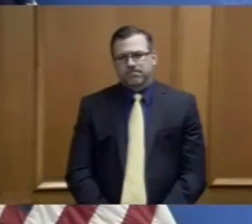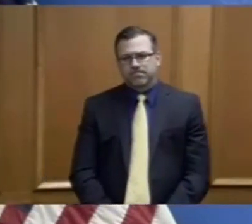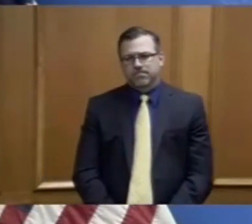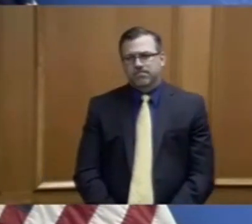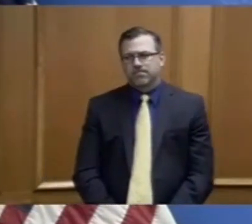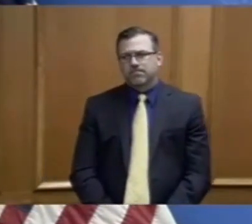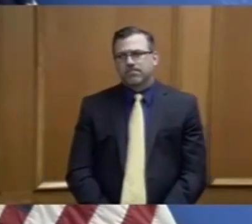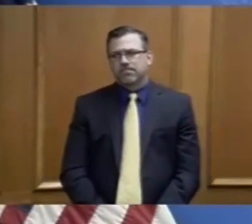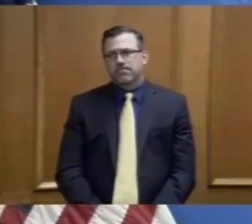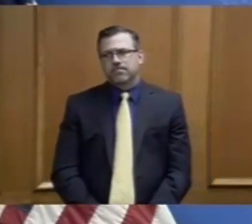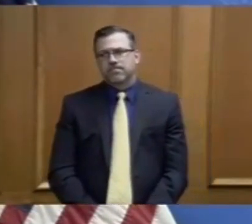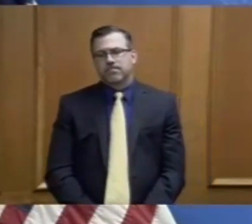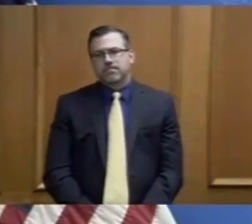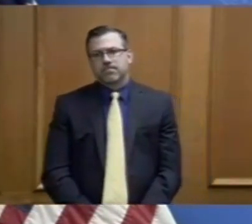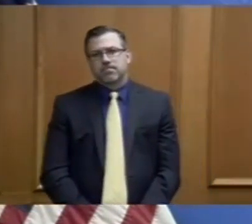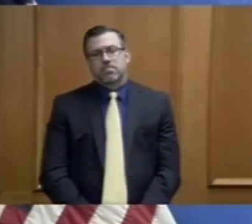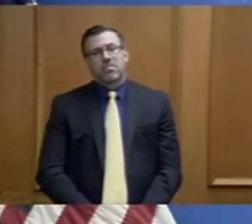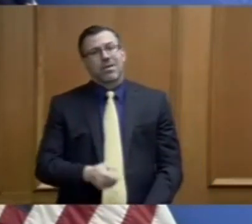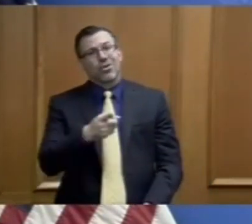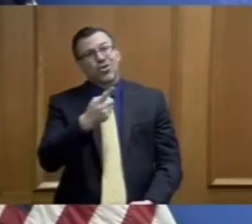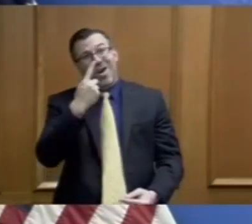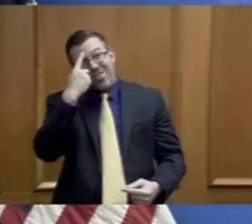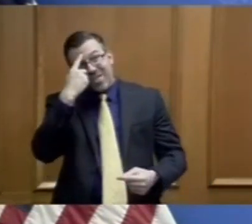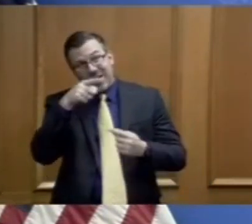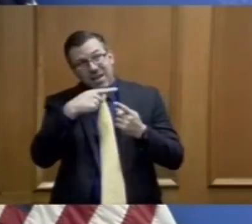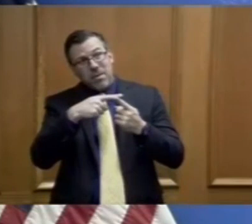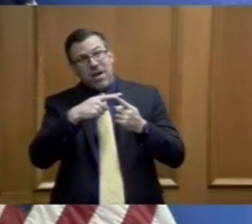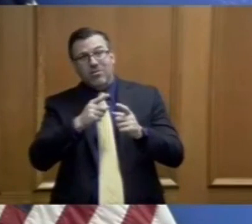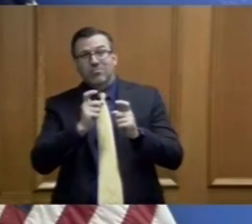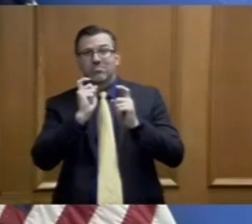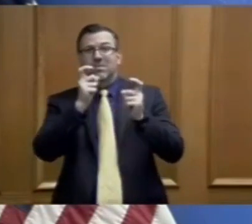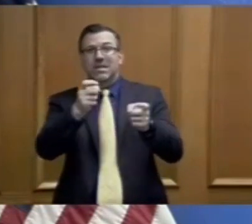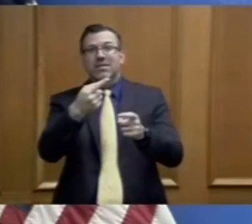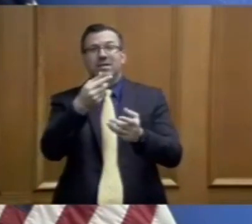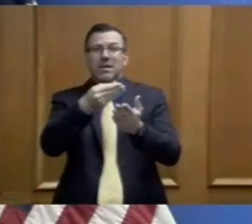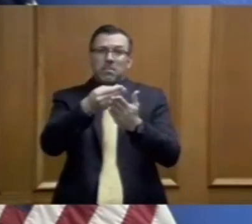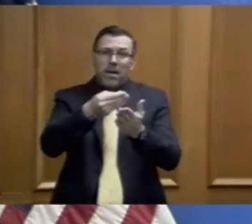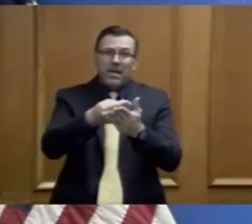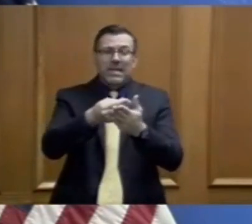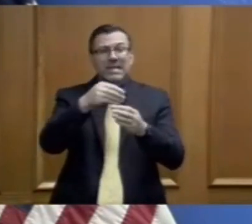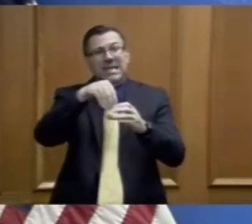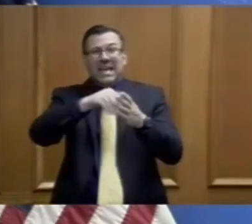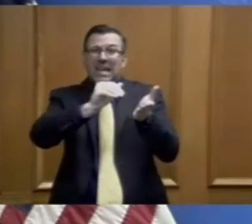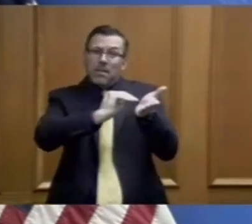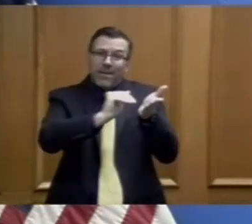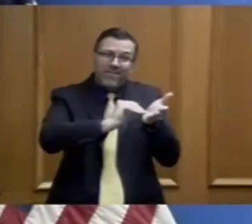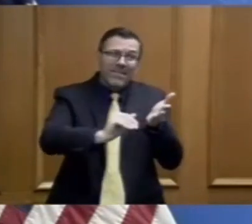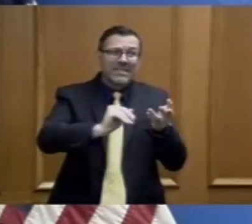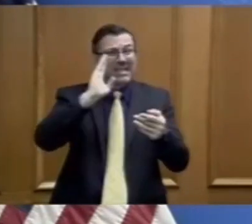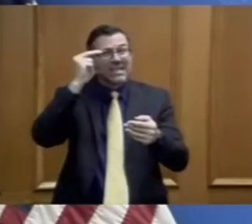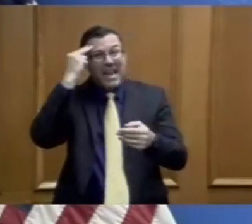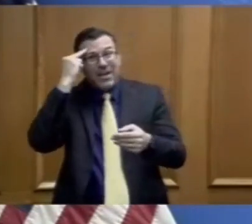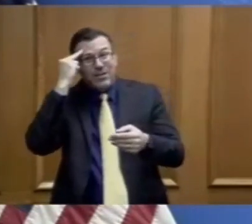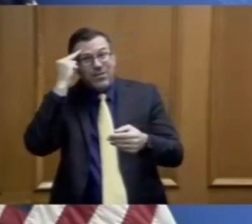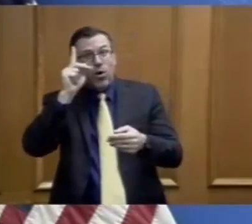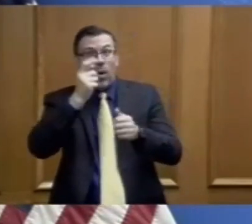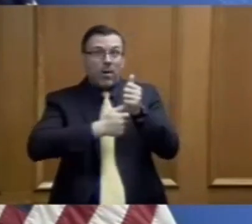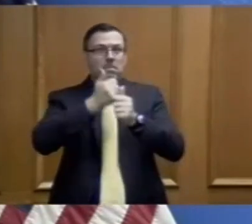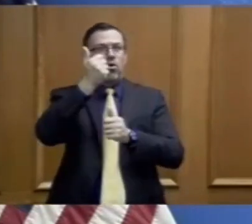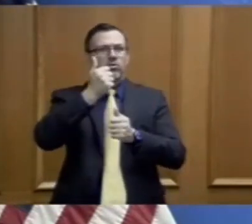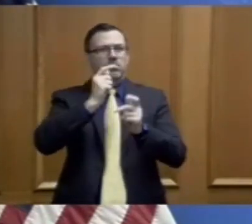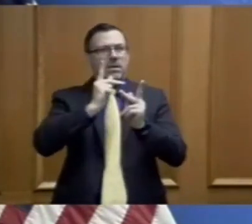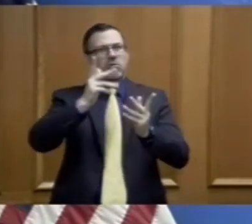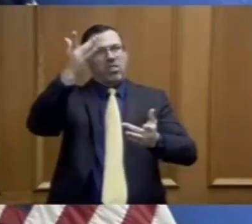thought into providing grants for the hospitals, say, in Memphis and Nashville, where most of the cases are? Yeah, there's a